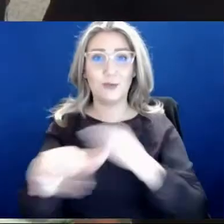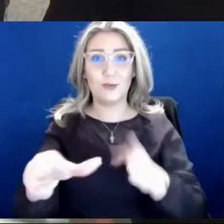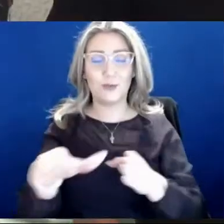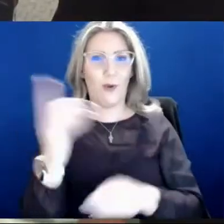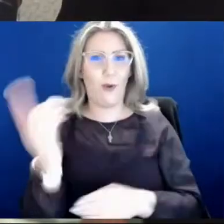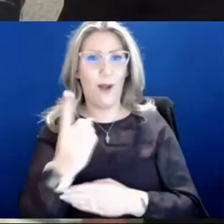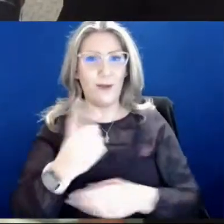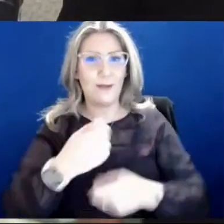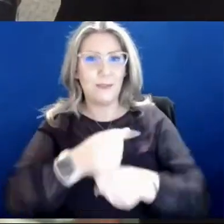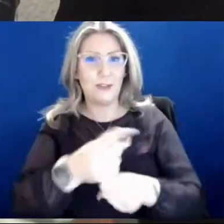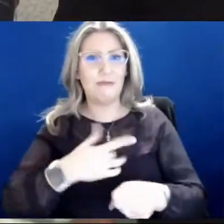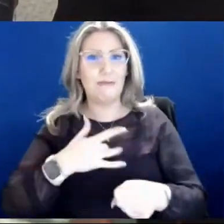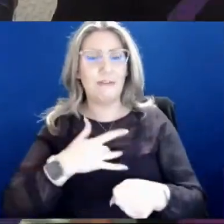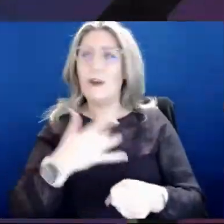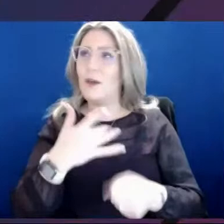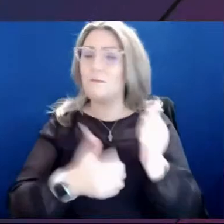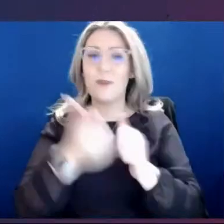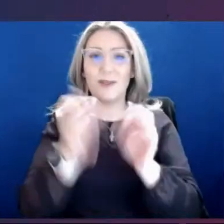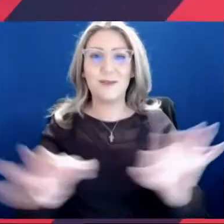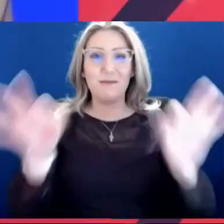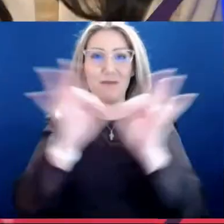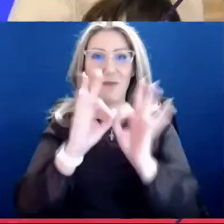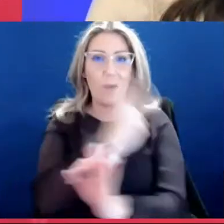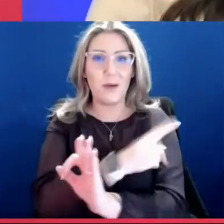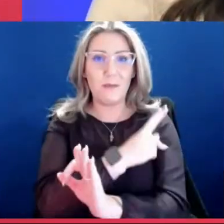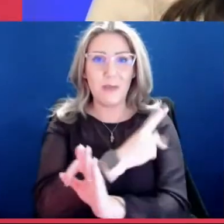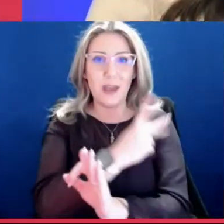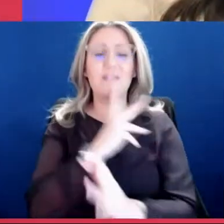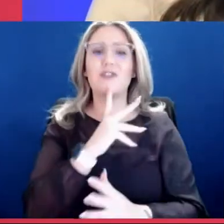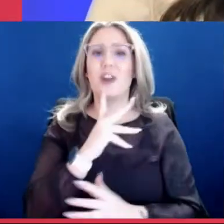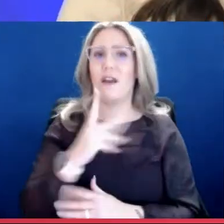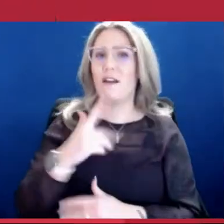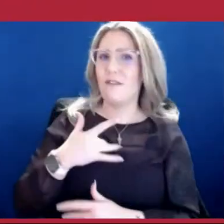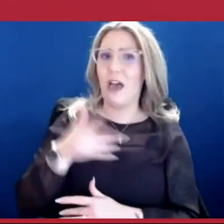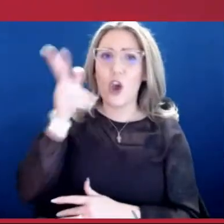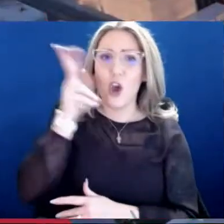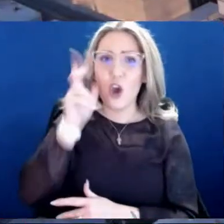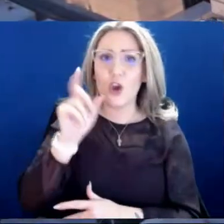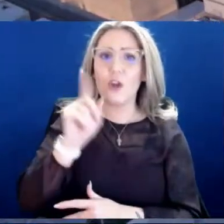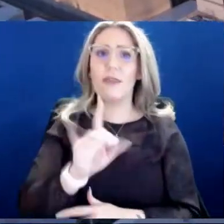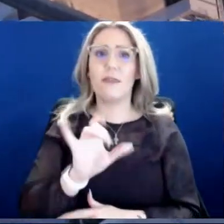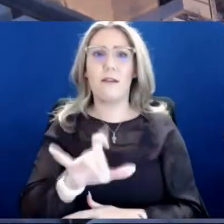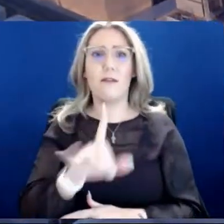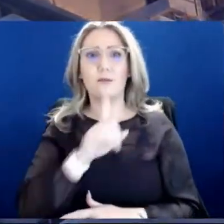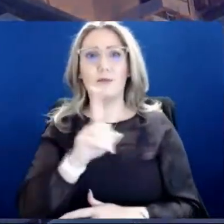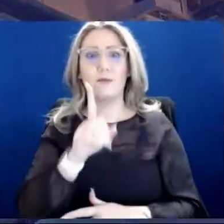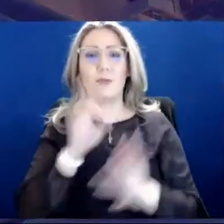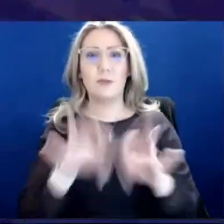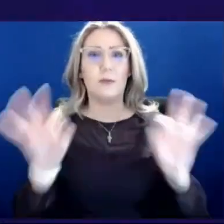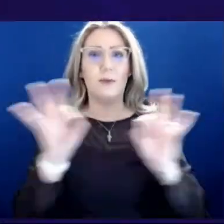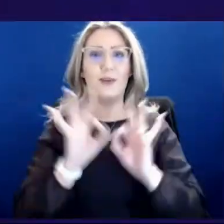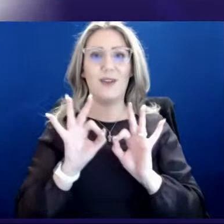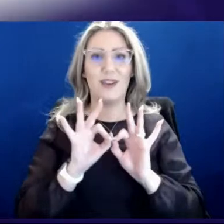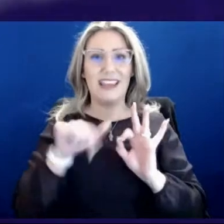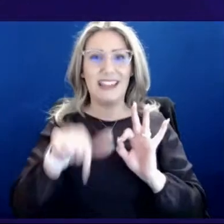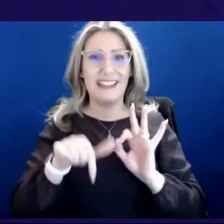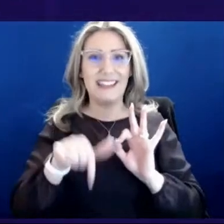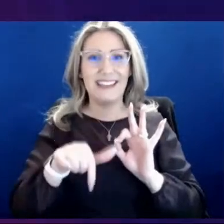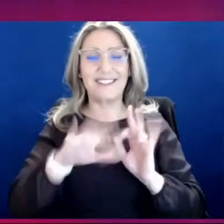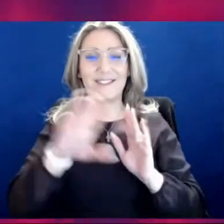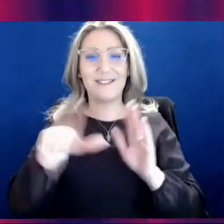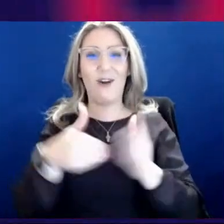most important patient on the planet. I felt heard, and that was really big. This is All Things Heart.